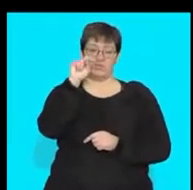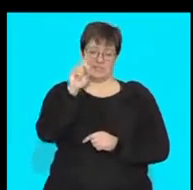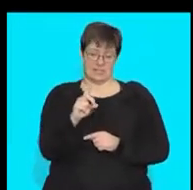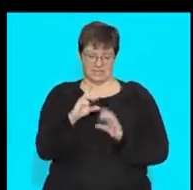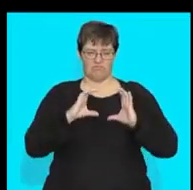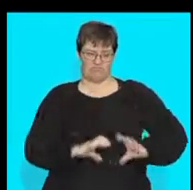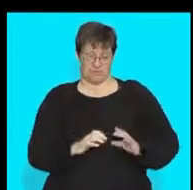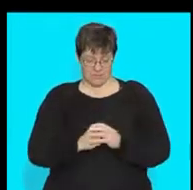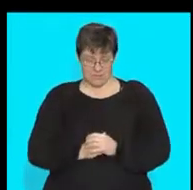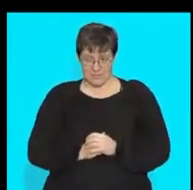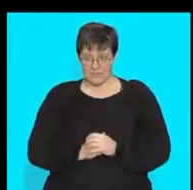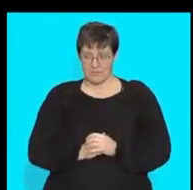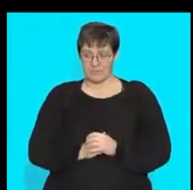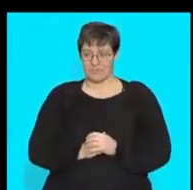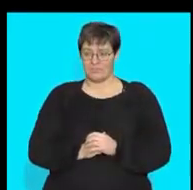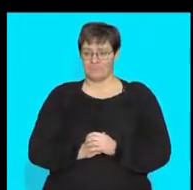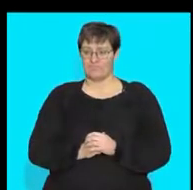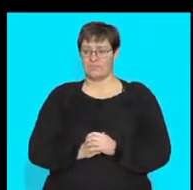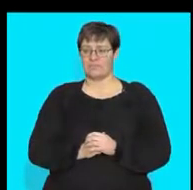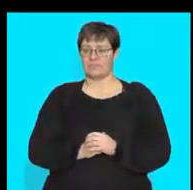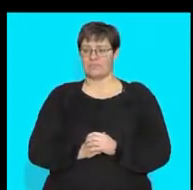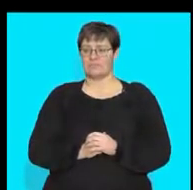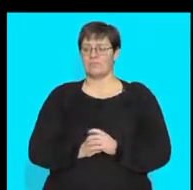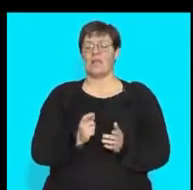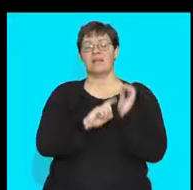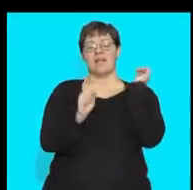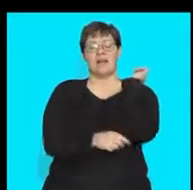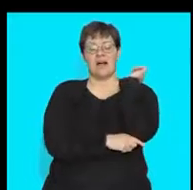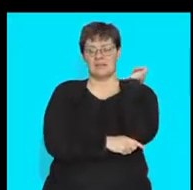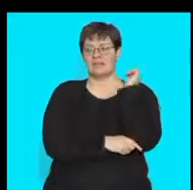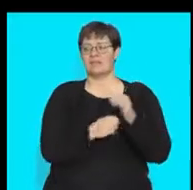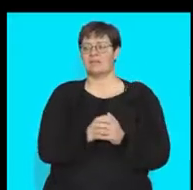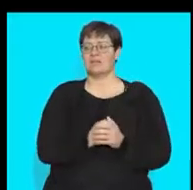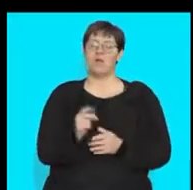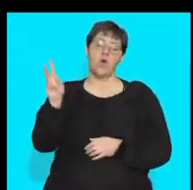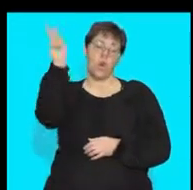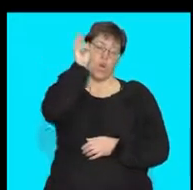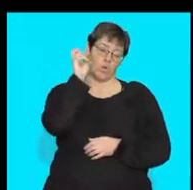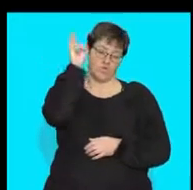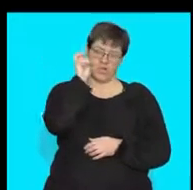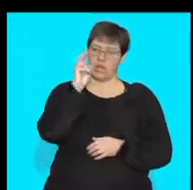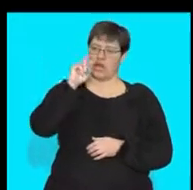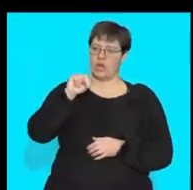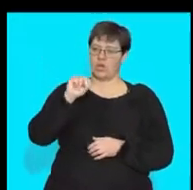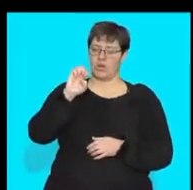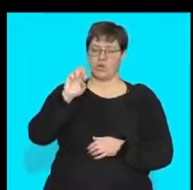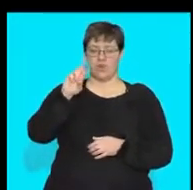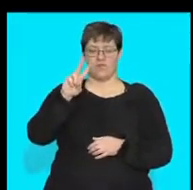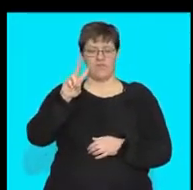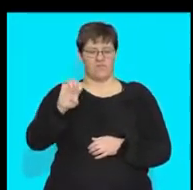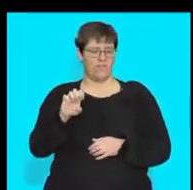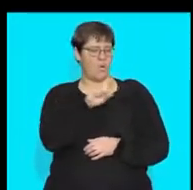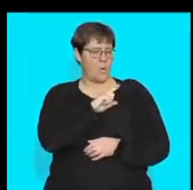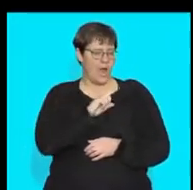is round. Round window. Okay. And then we get to the last part, which is the auditory nerve.